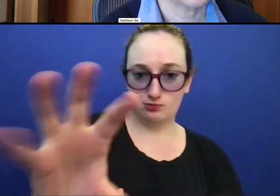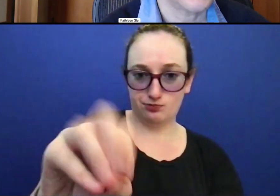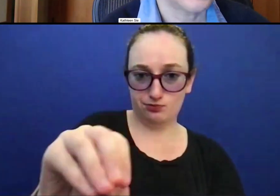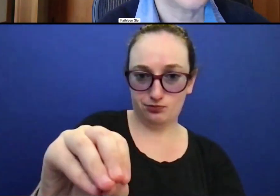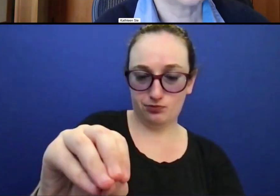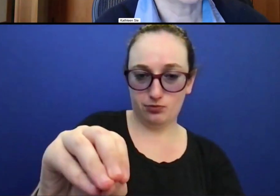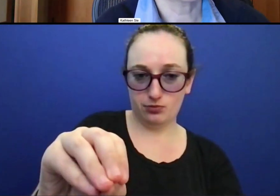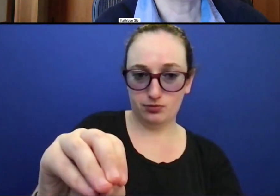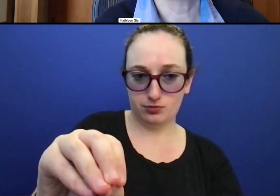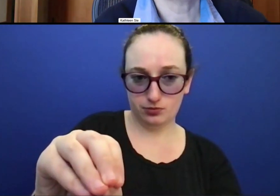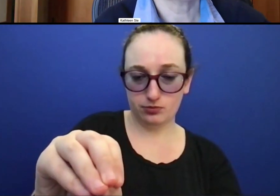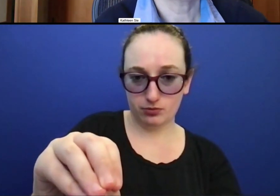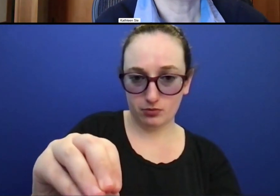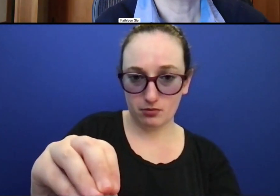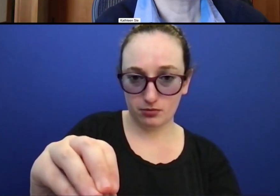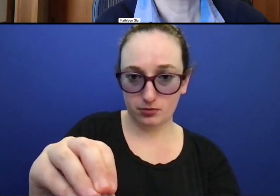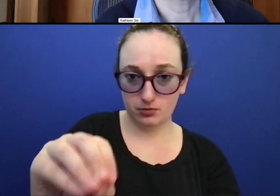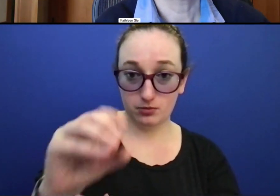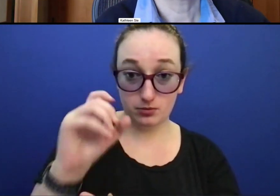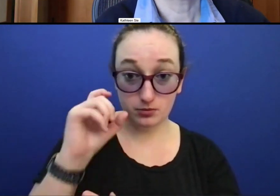phone to